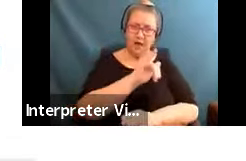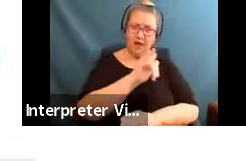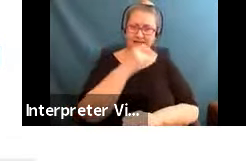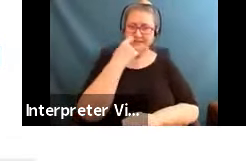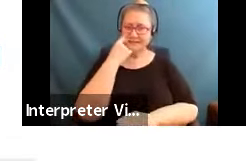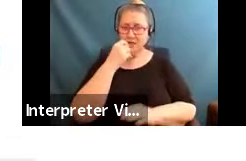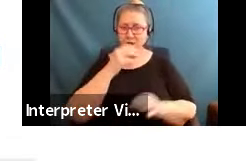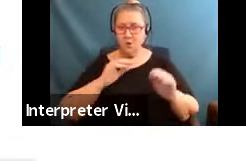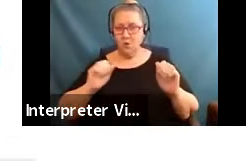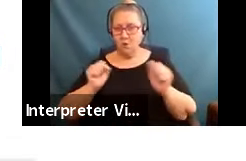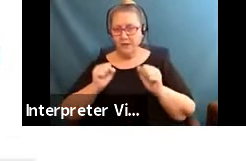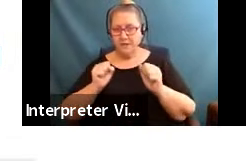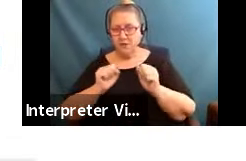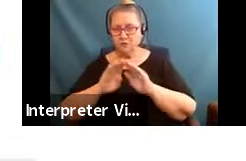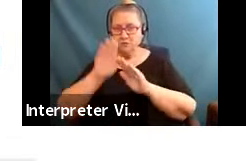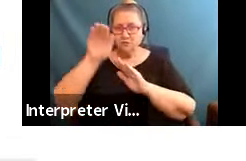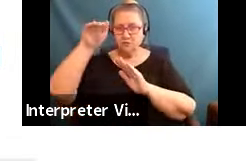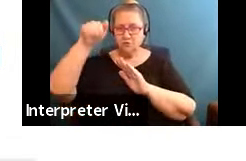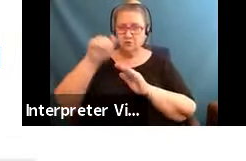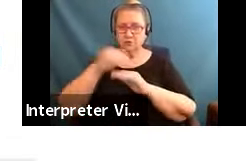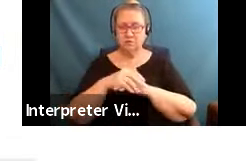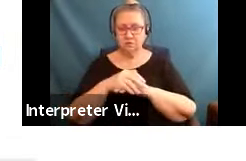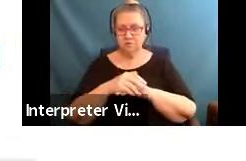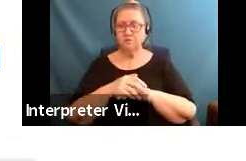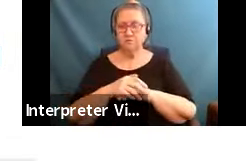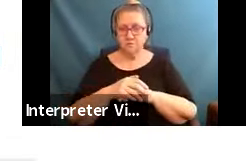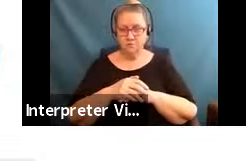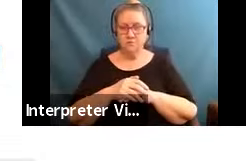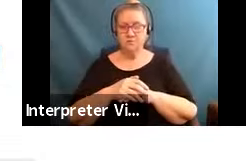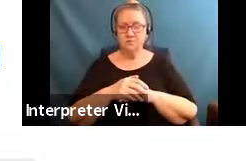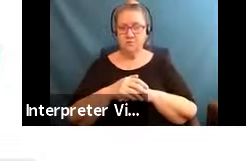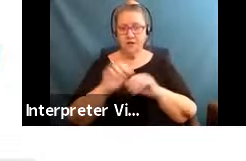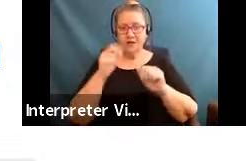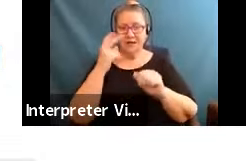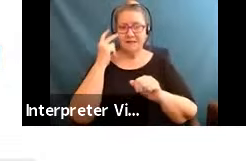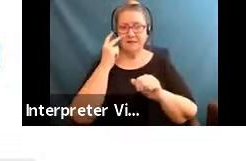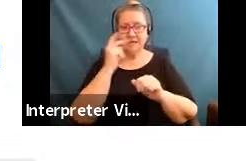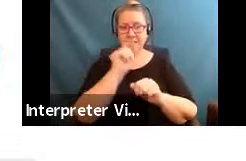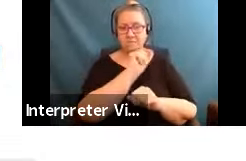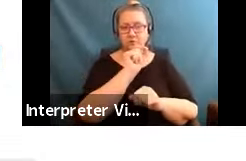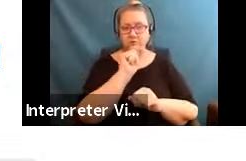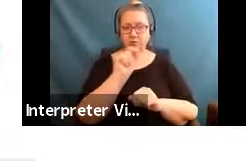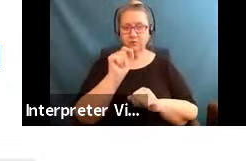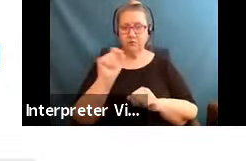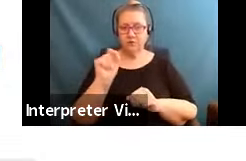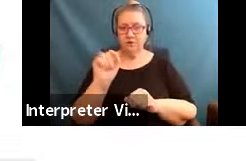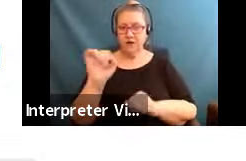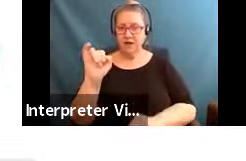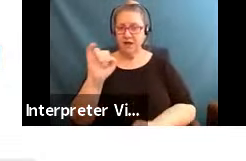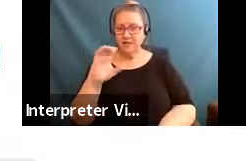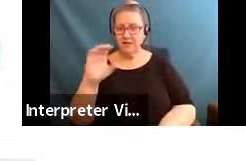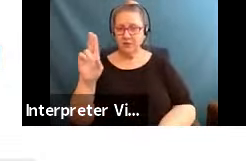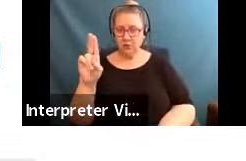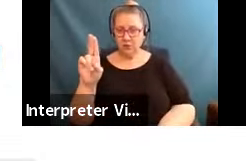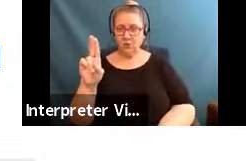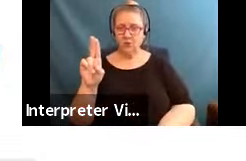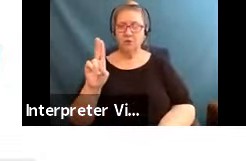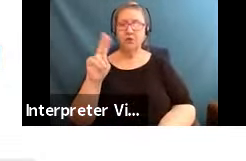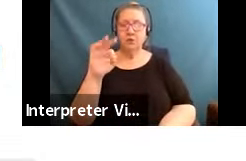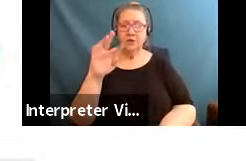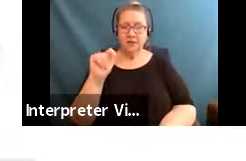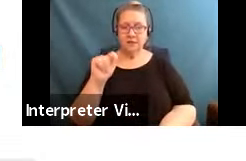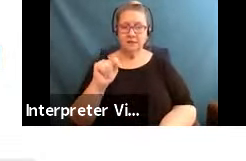December surge in hospitalizations. And the dotted line is the intensive care unit as well. This is sort of